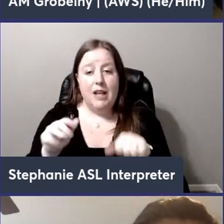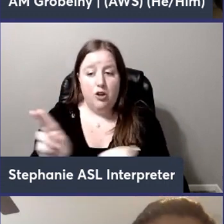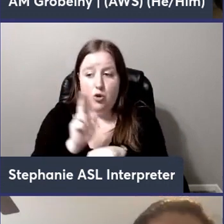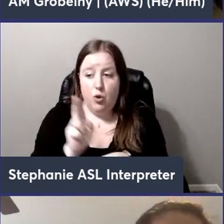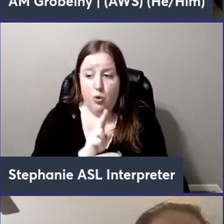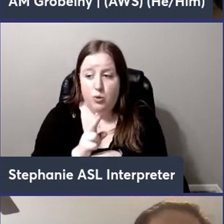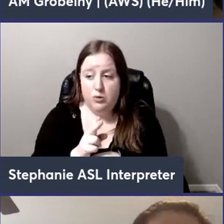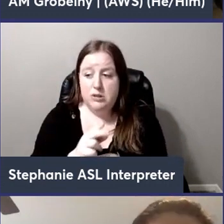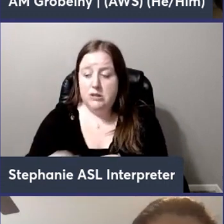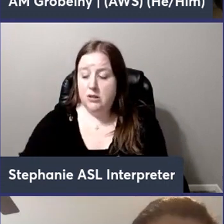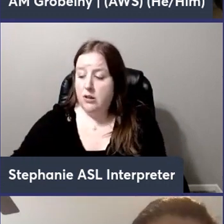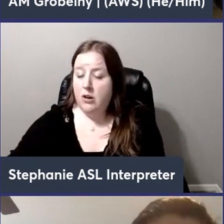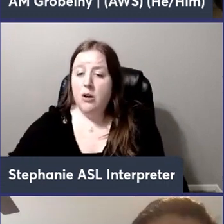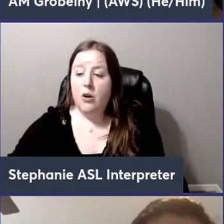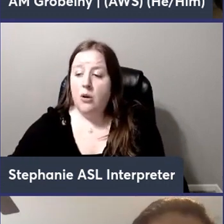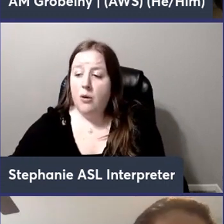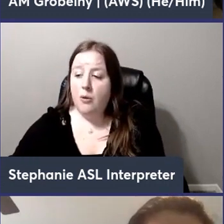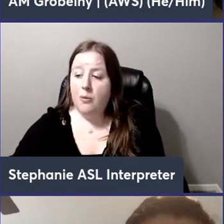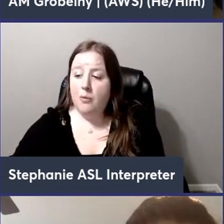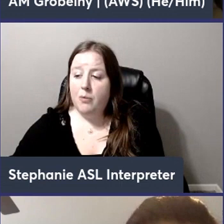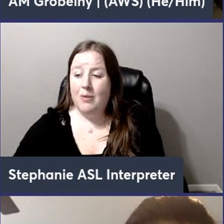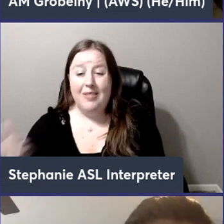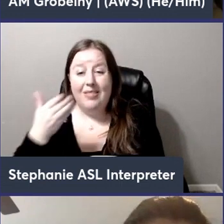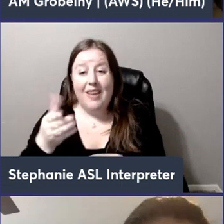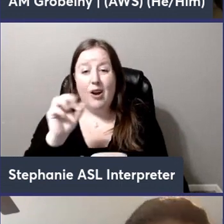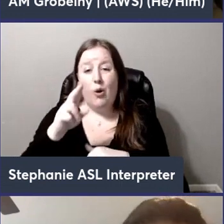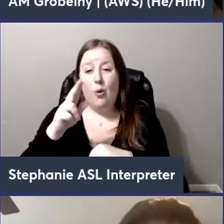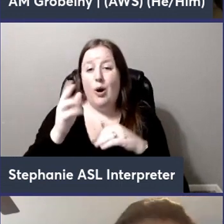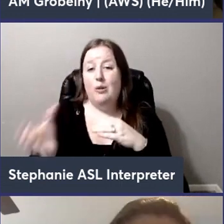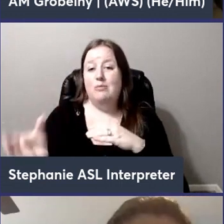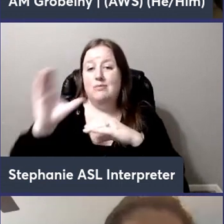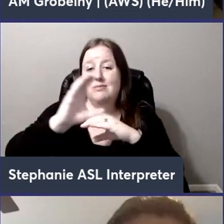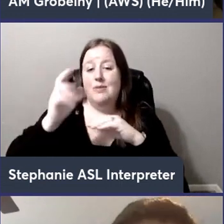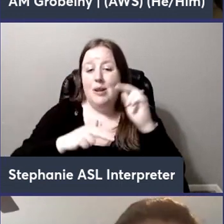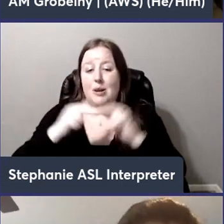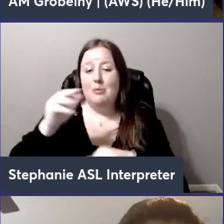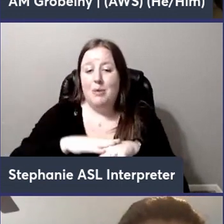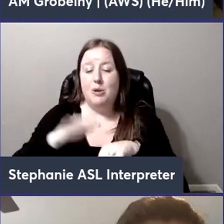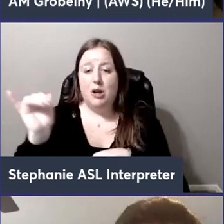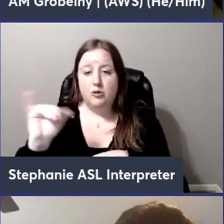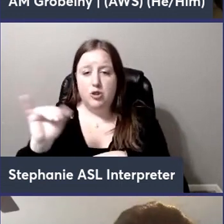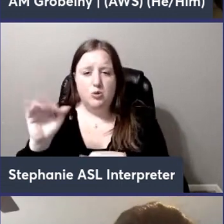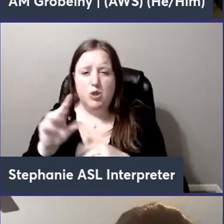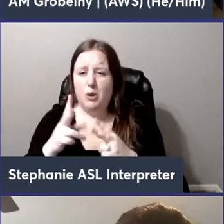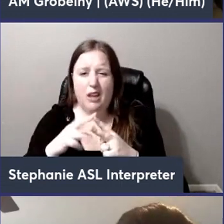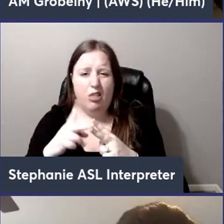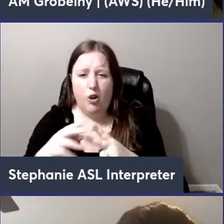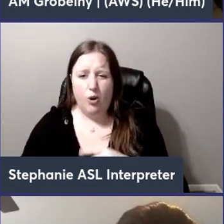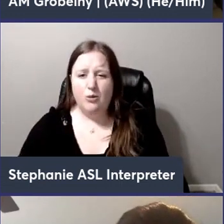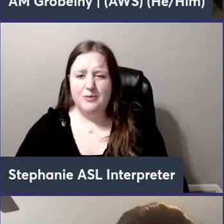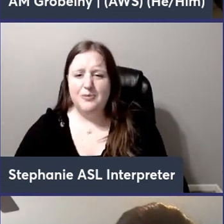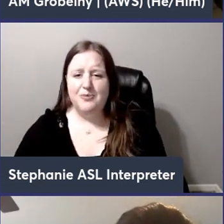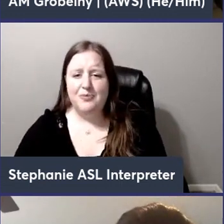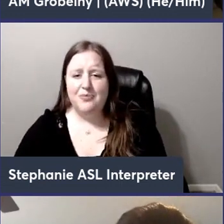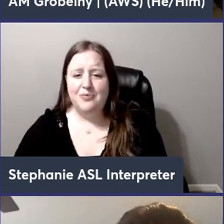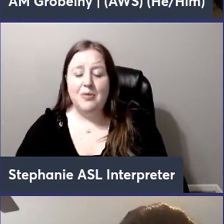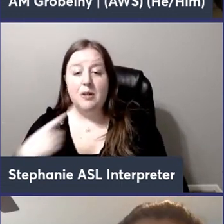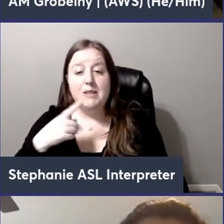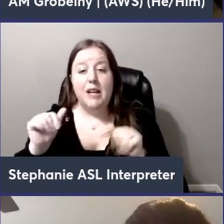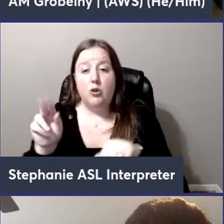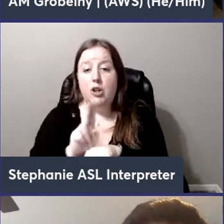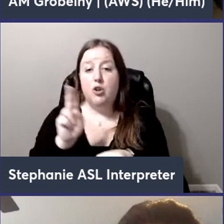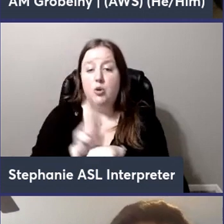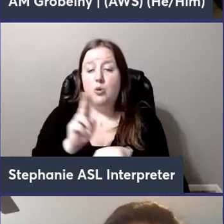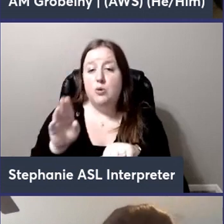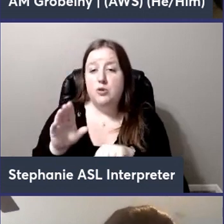is, or build upon and offer it as a service, right? So either ways, yeah. Yeah, I would say you could use OpenSearch to build a